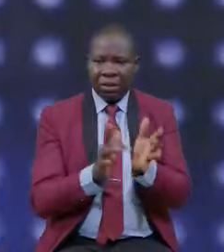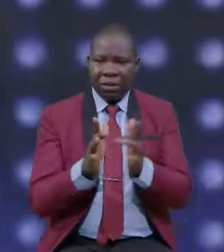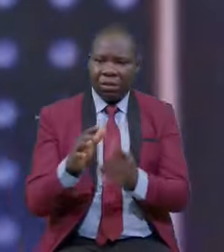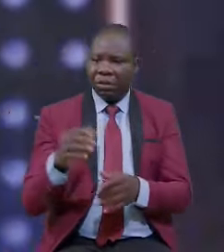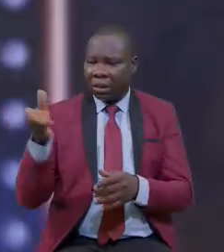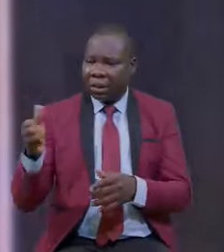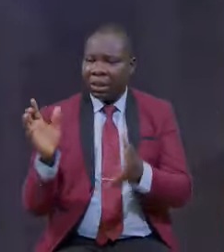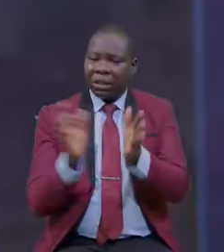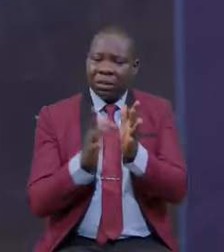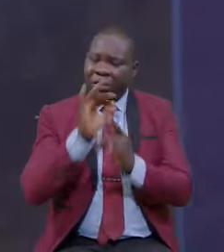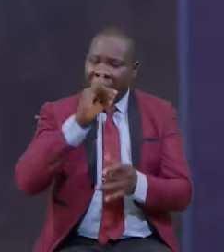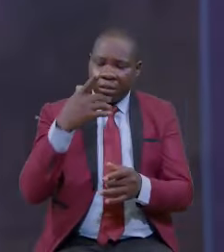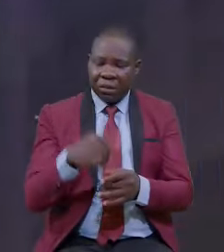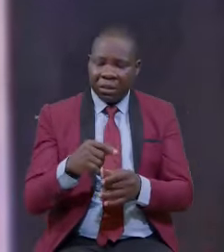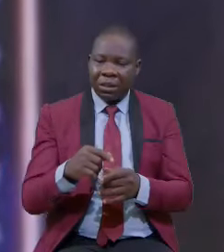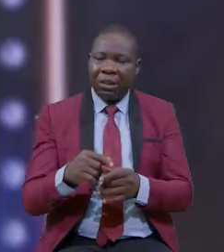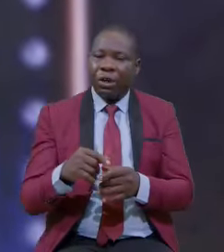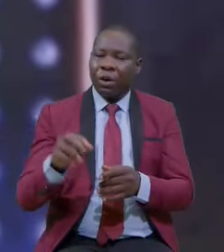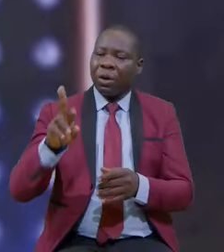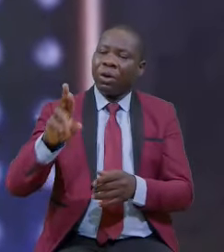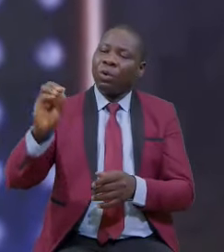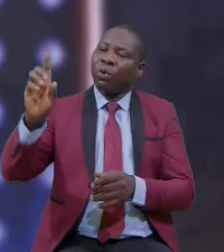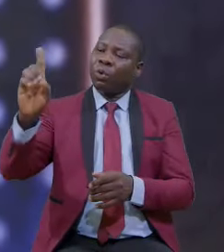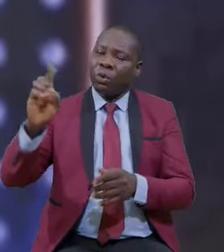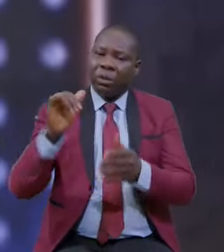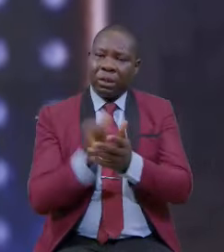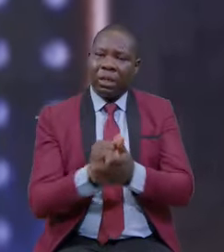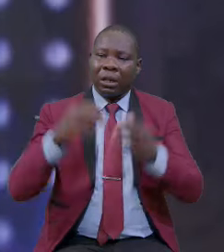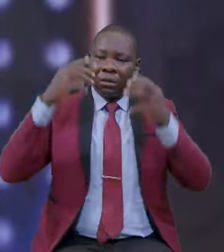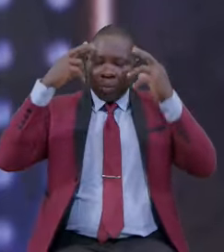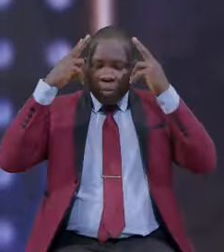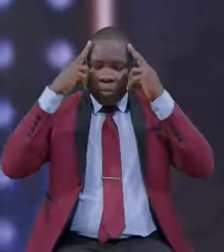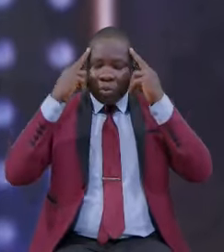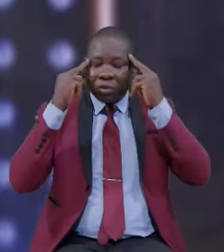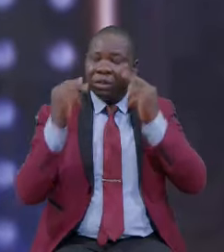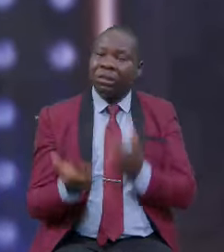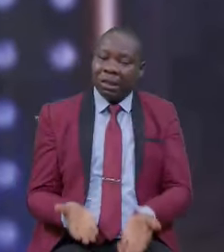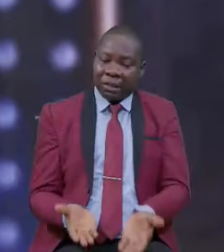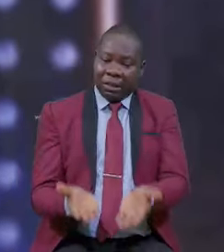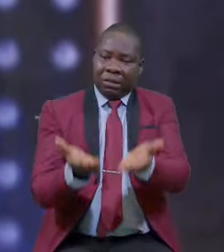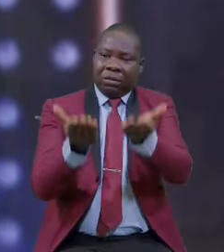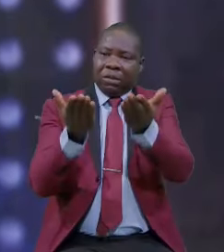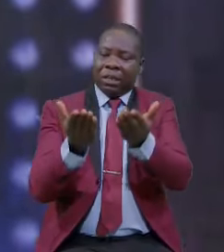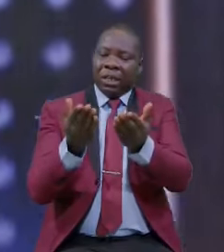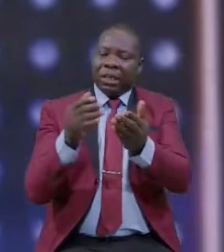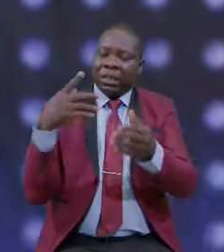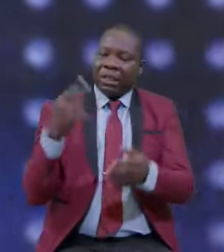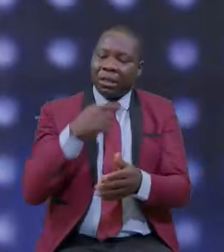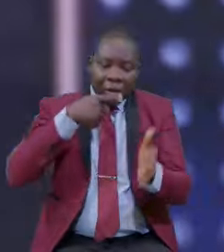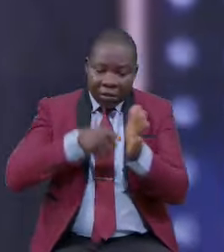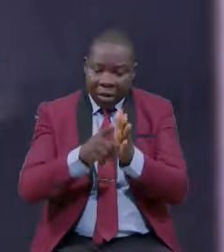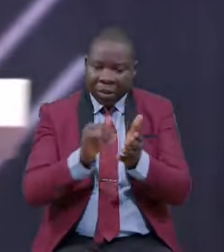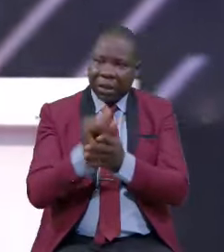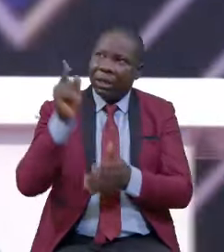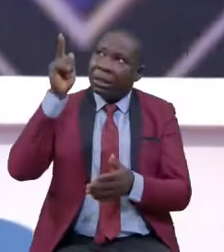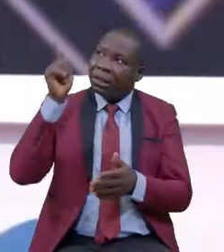so that whoever looks upon that brazen serpent, he'll behold. They read it to me, they don't find